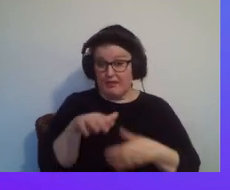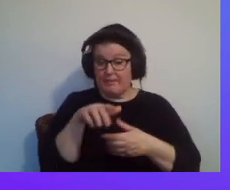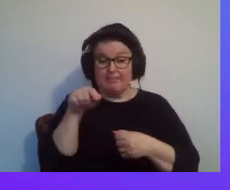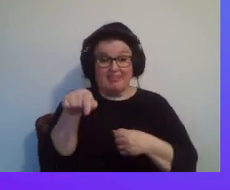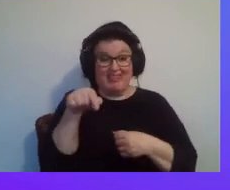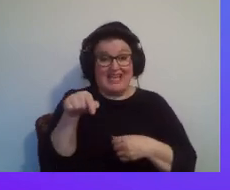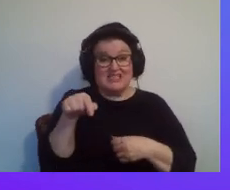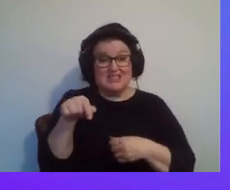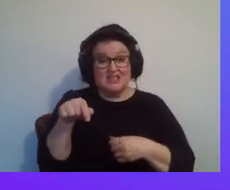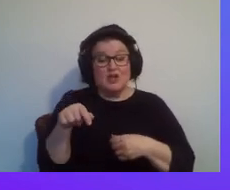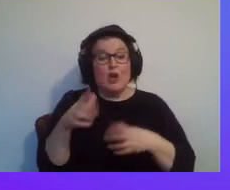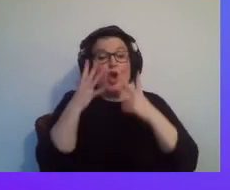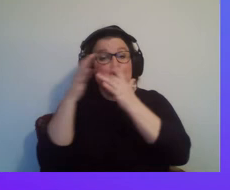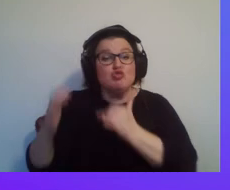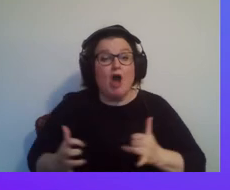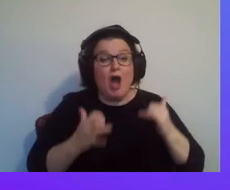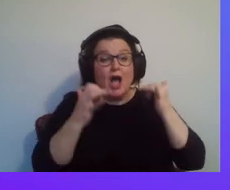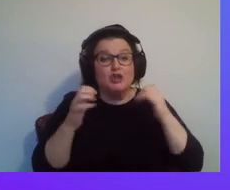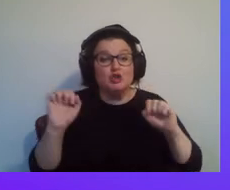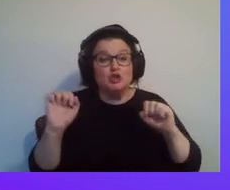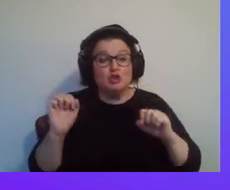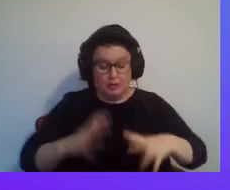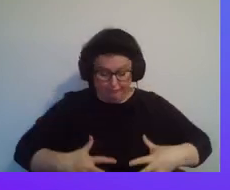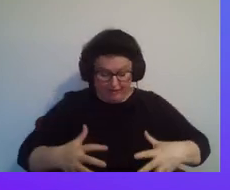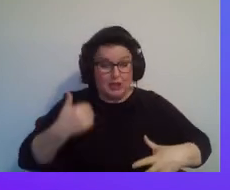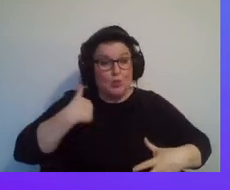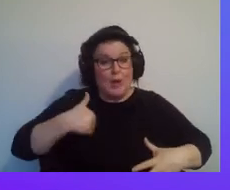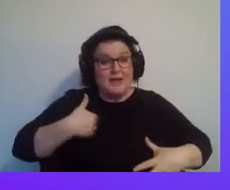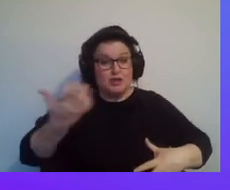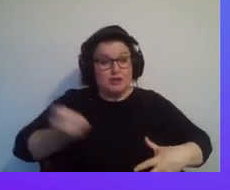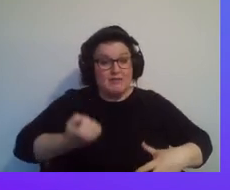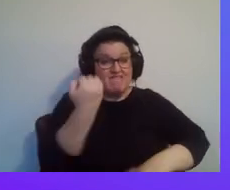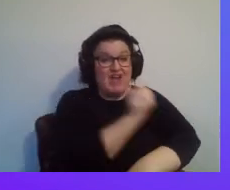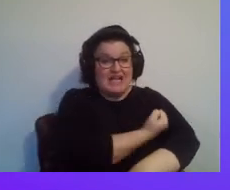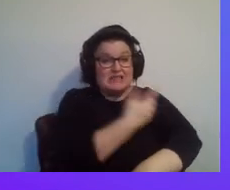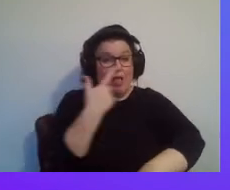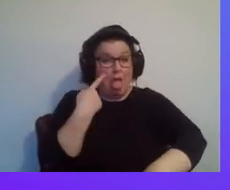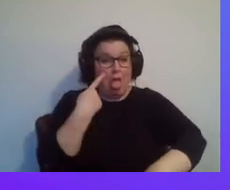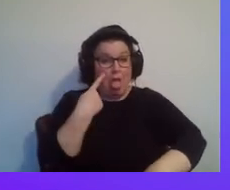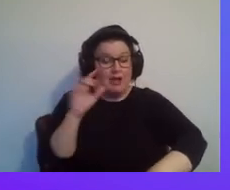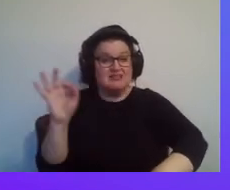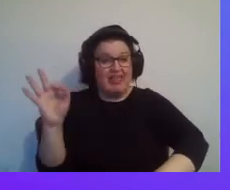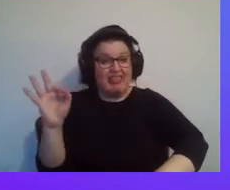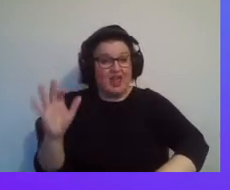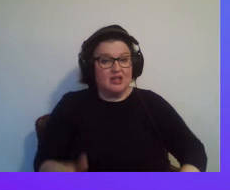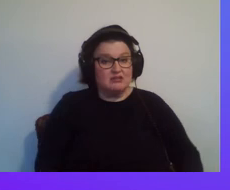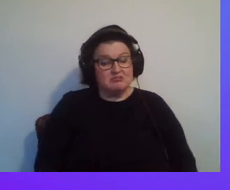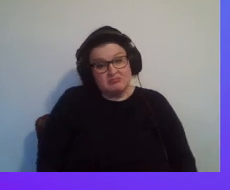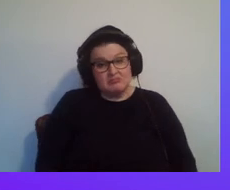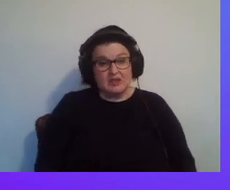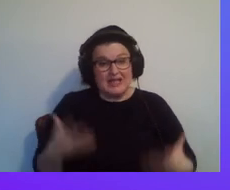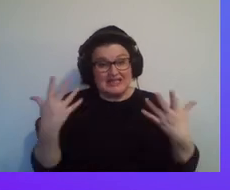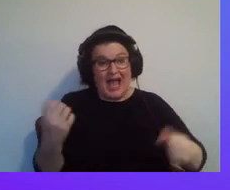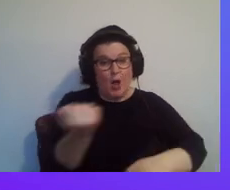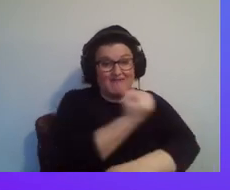the trials were not done on pregnant women. So as we now have the experience of the vaccine rolling out, it's the